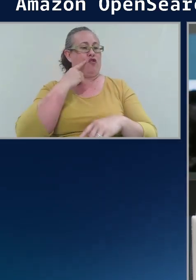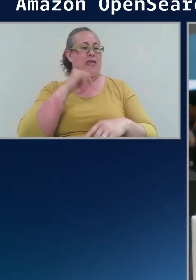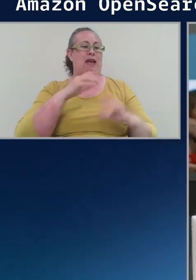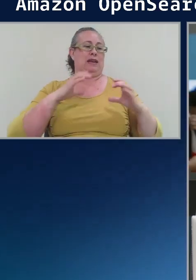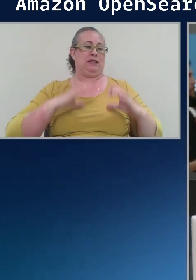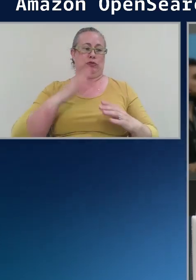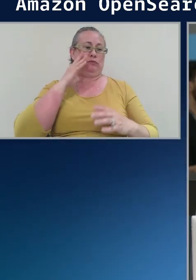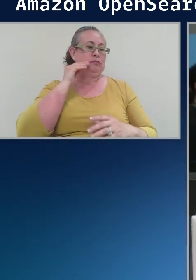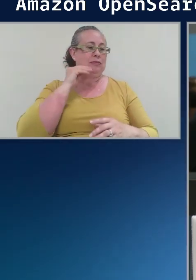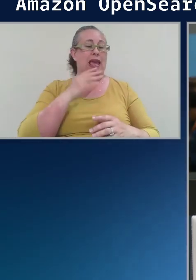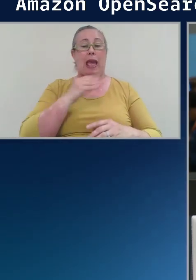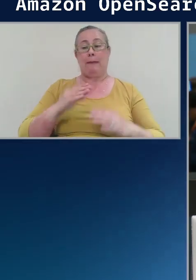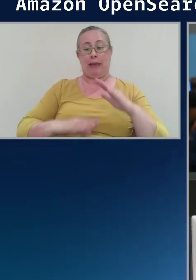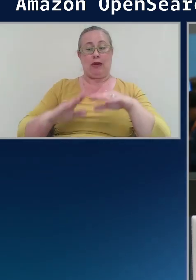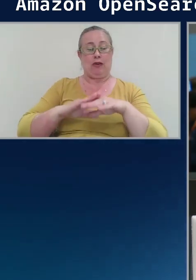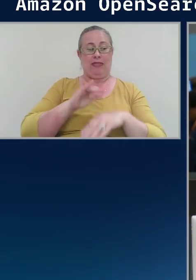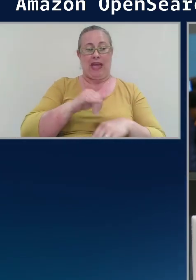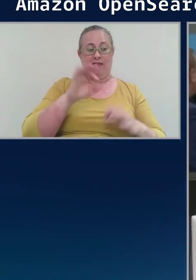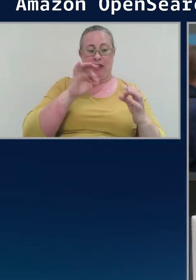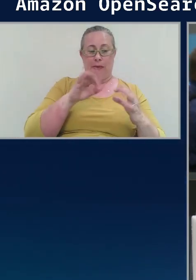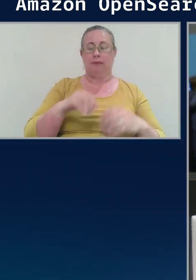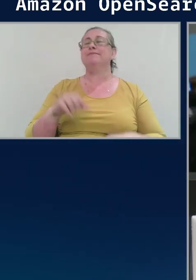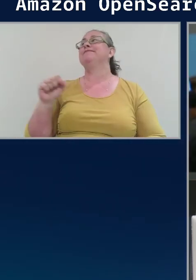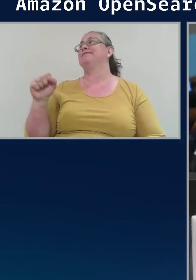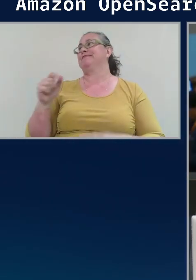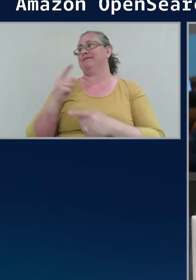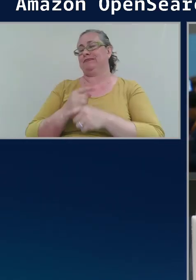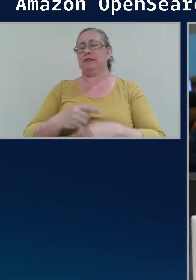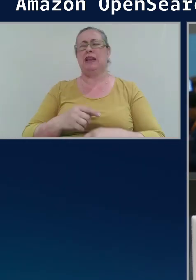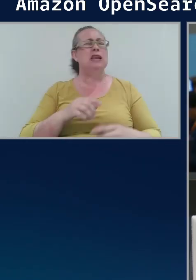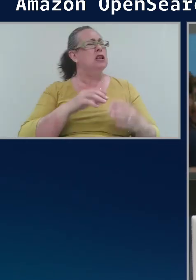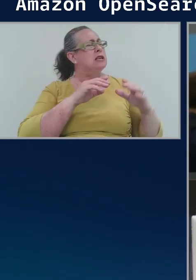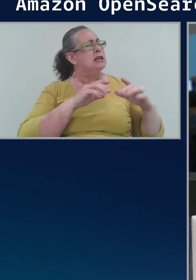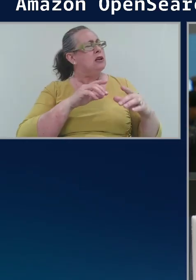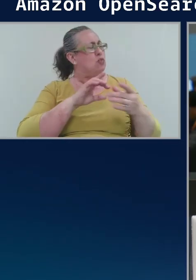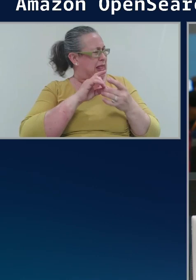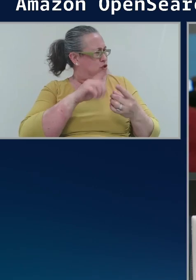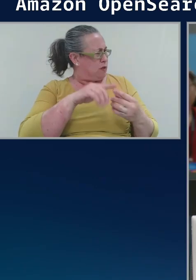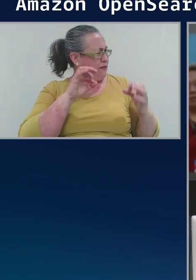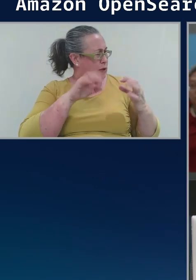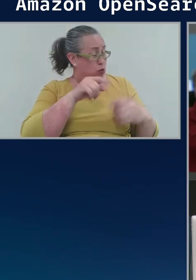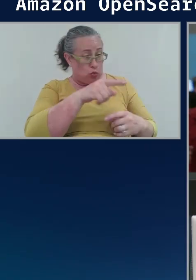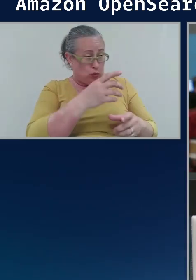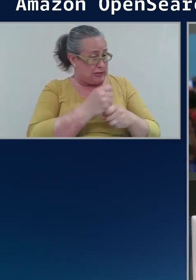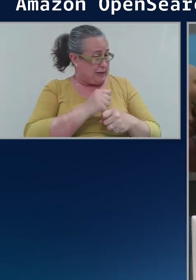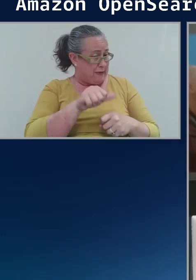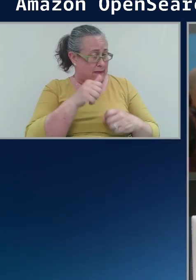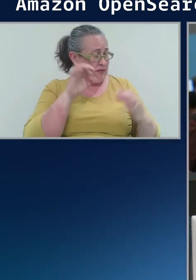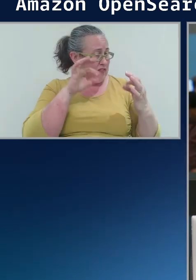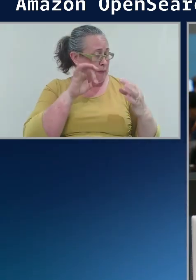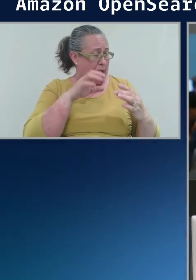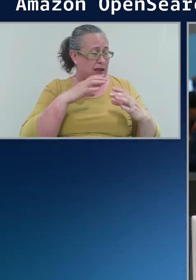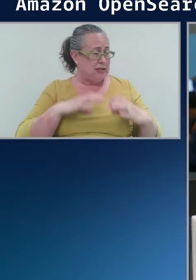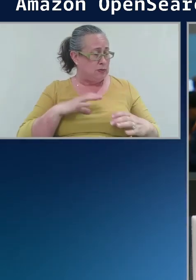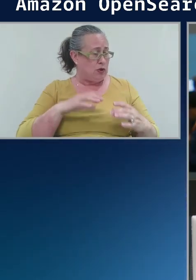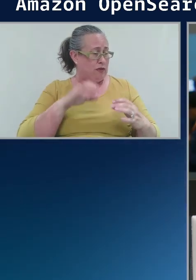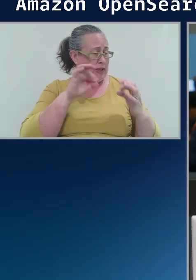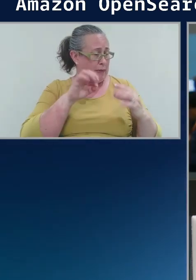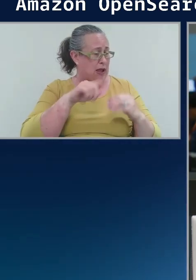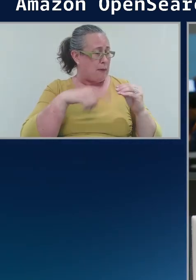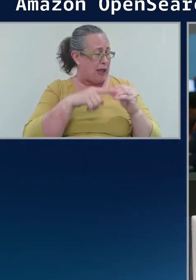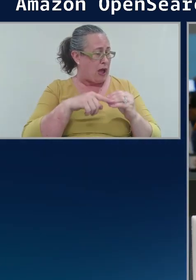upon that feedback. That's happened. So, speaking of feedback, have you received any feedback, customer feedback about the